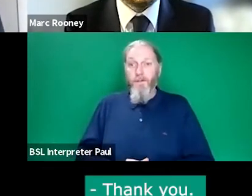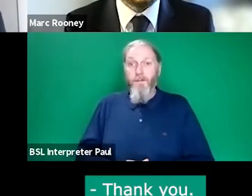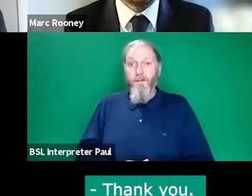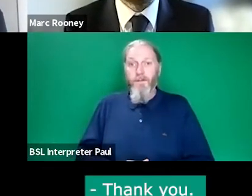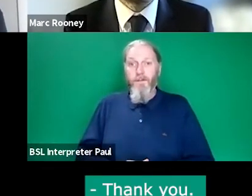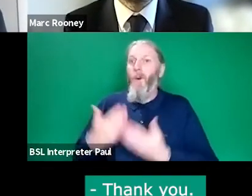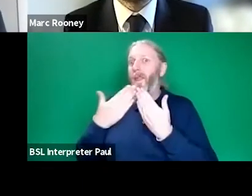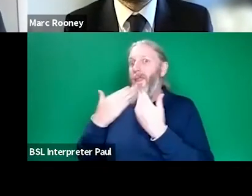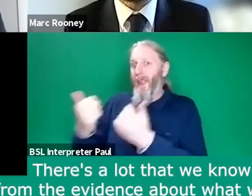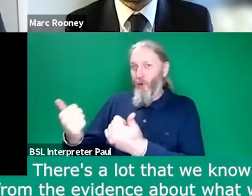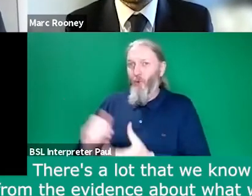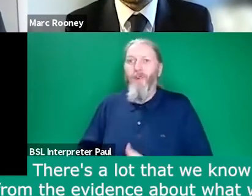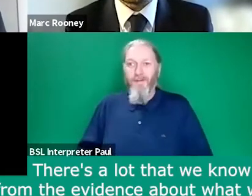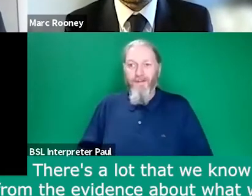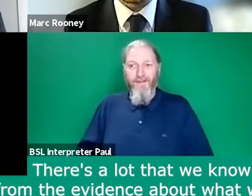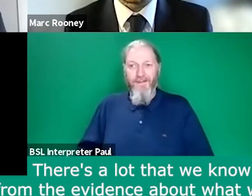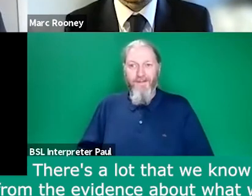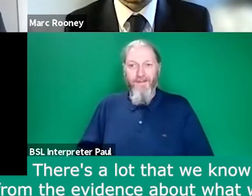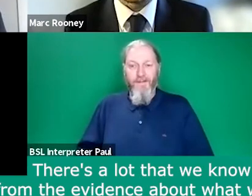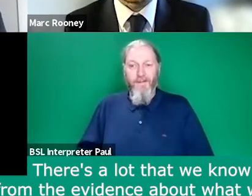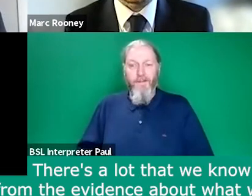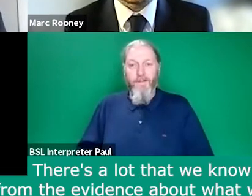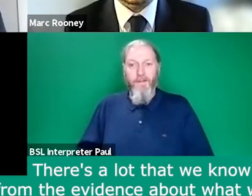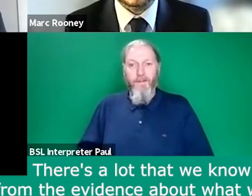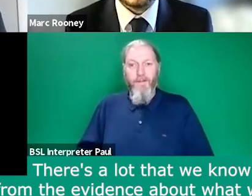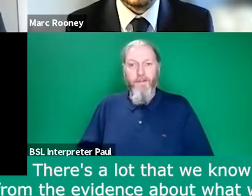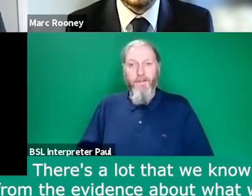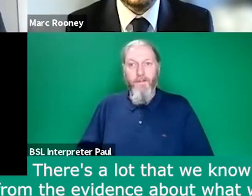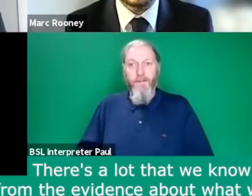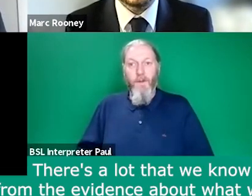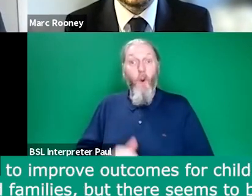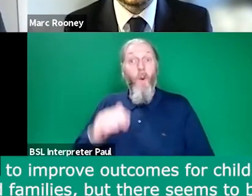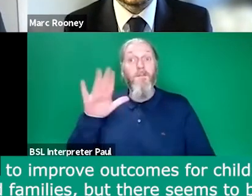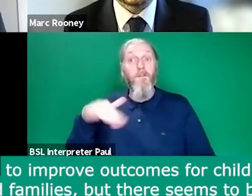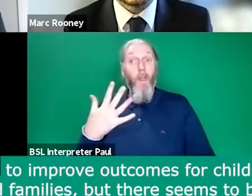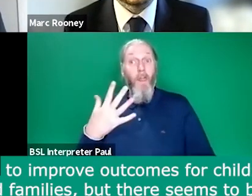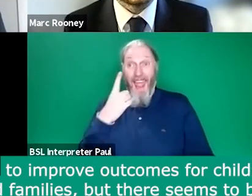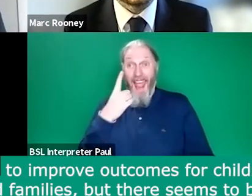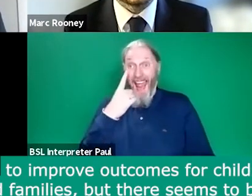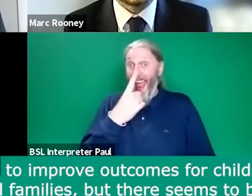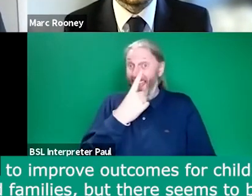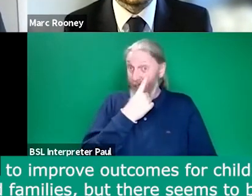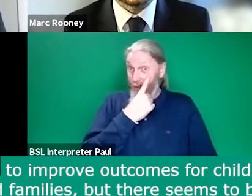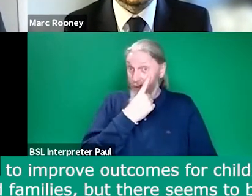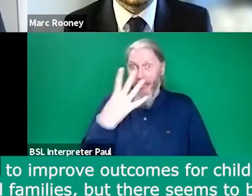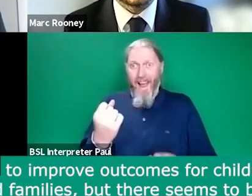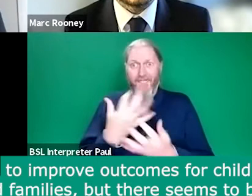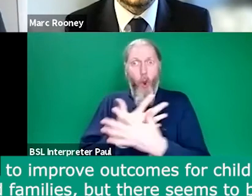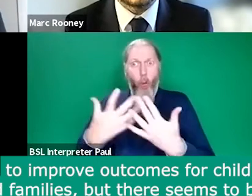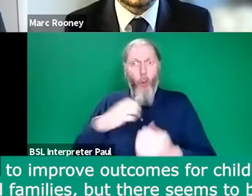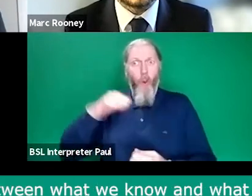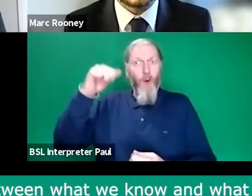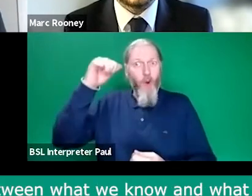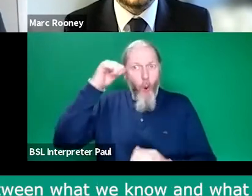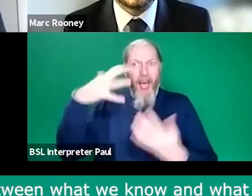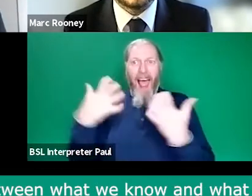Thank you. There's a lot that we know from the evidence about what works to improve outcomes for children and families, but there seems to be a